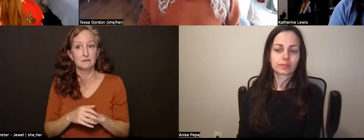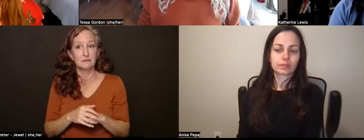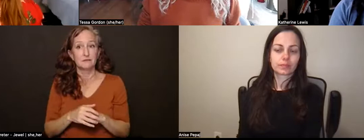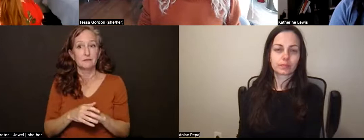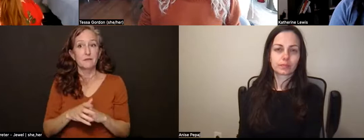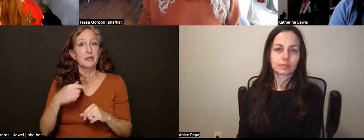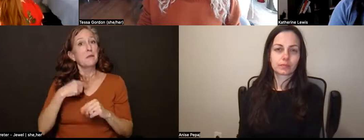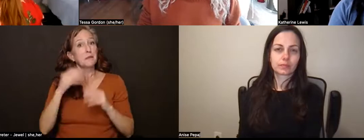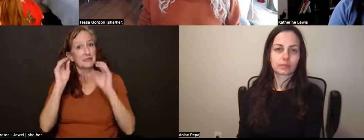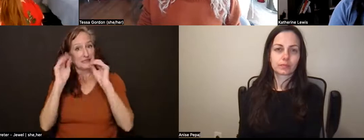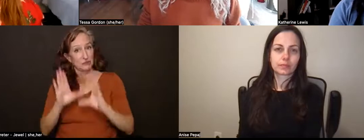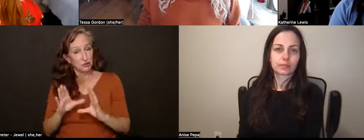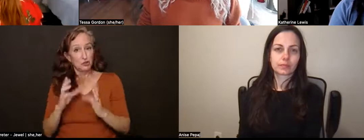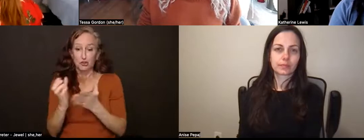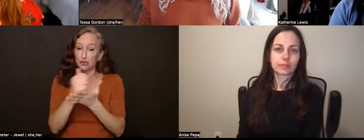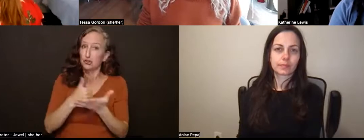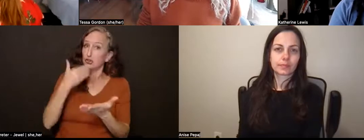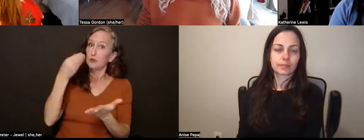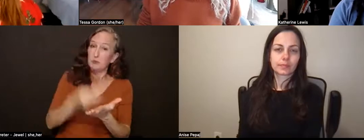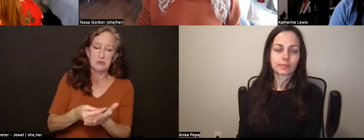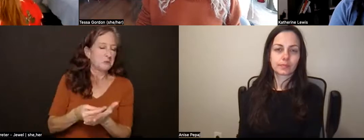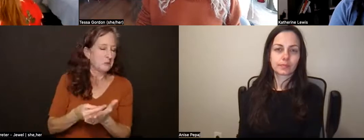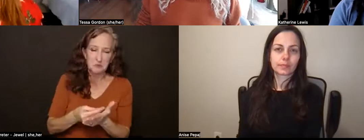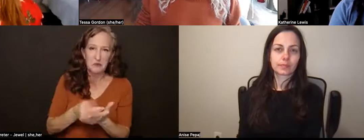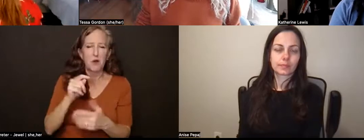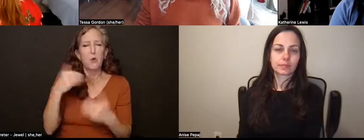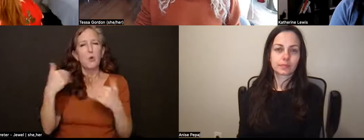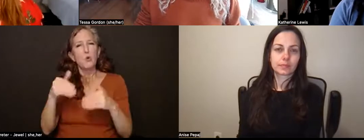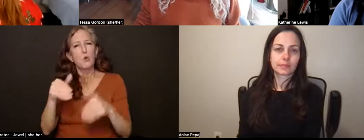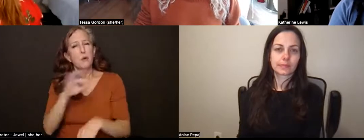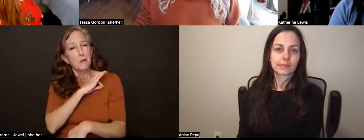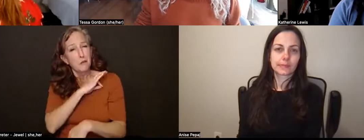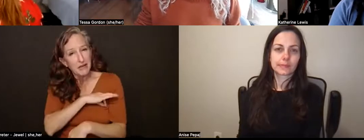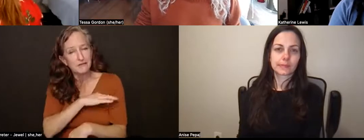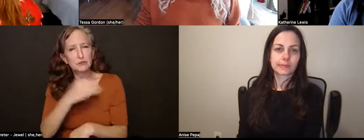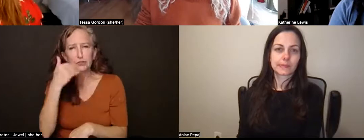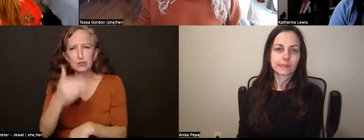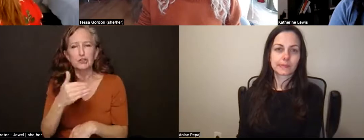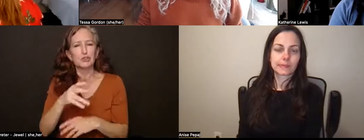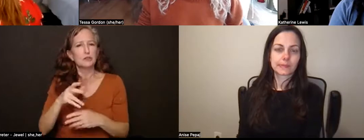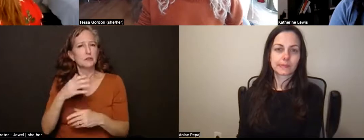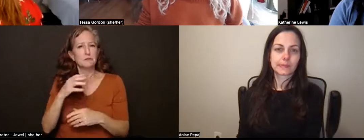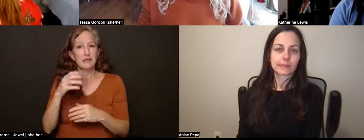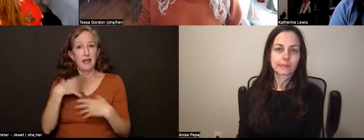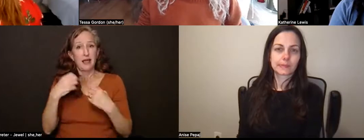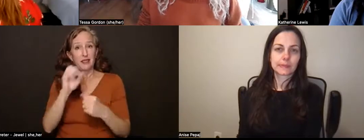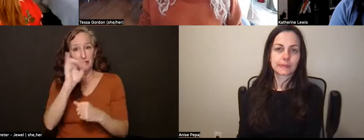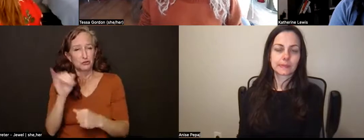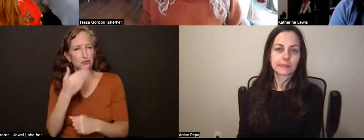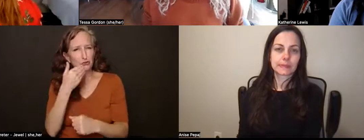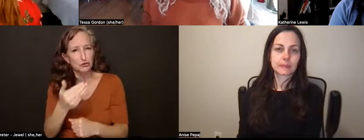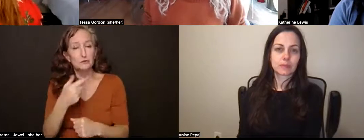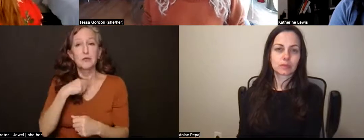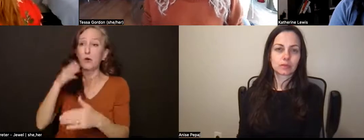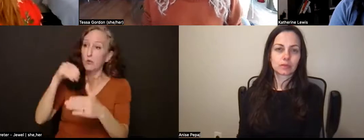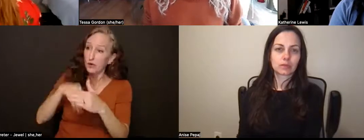a lot of money, but I had great benefits and great insurance. When I walked into Johns Hopkins the